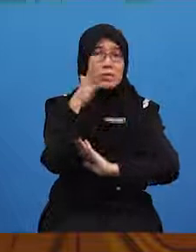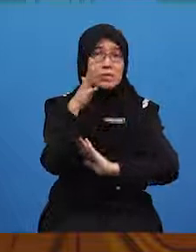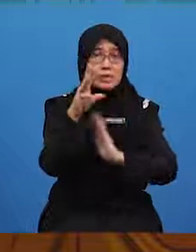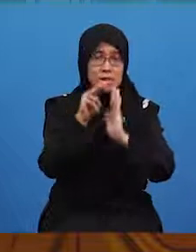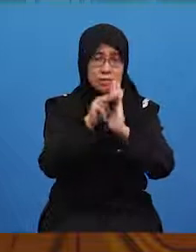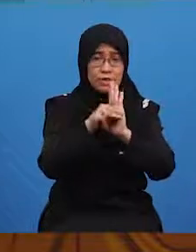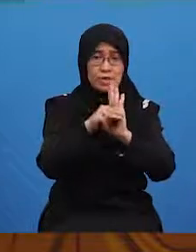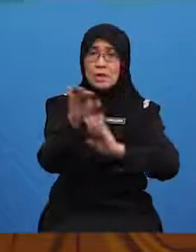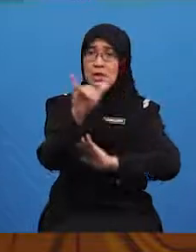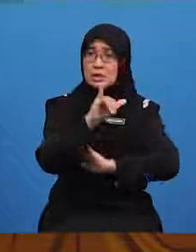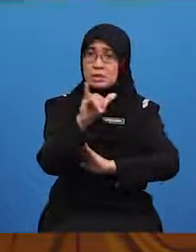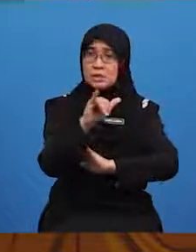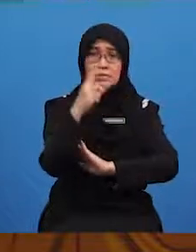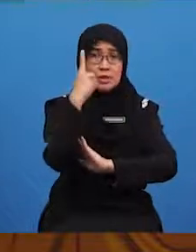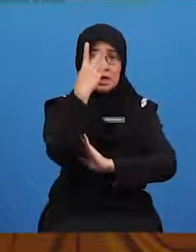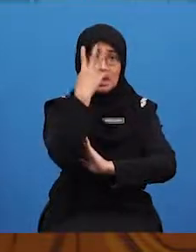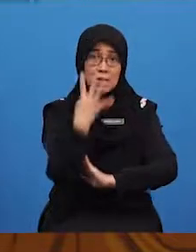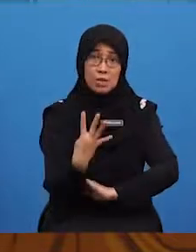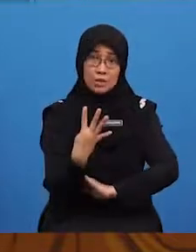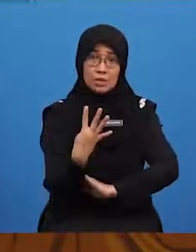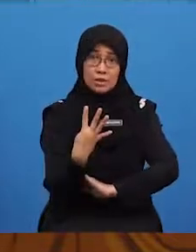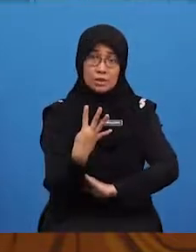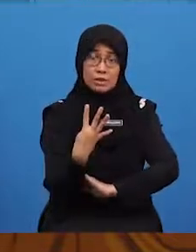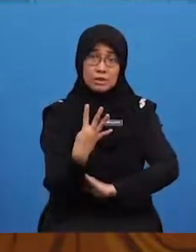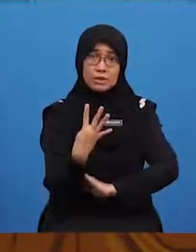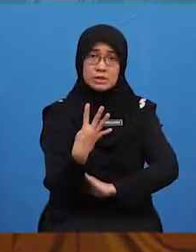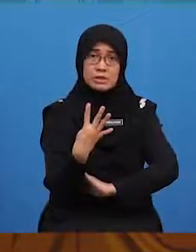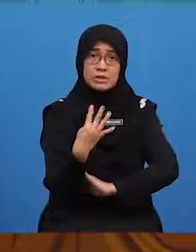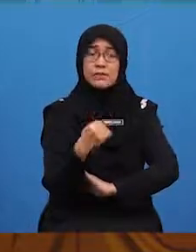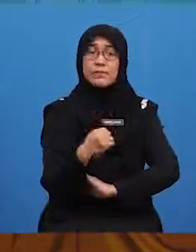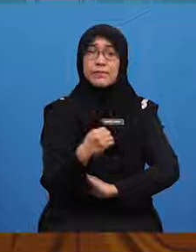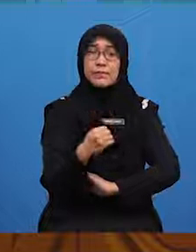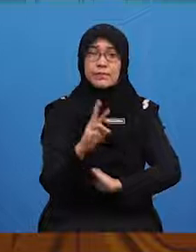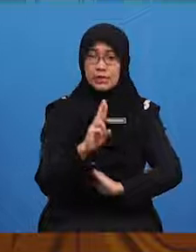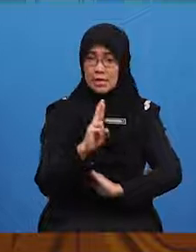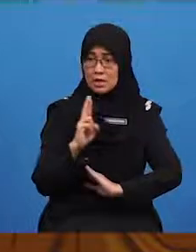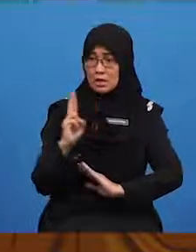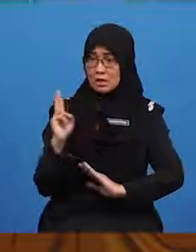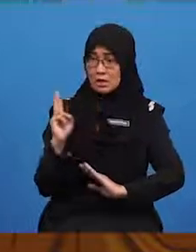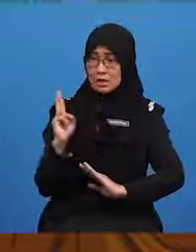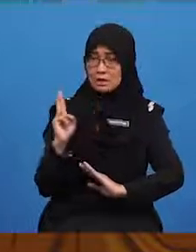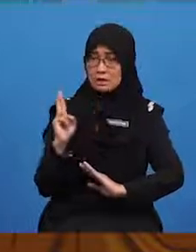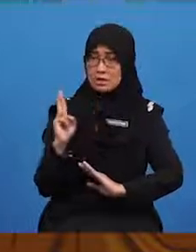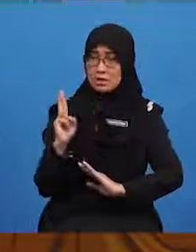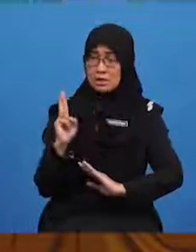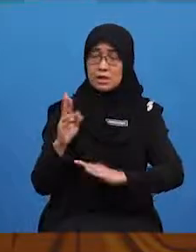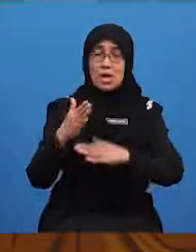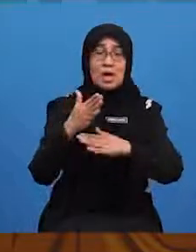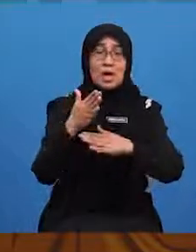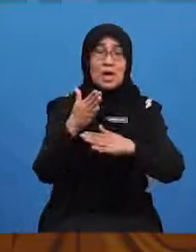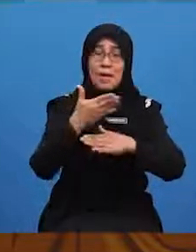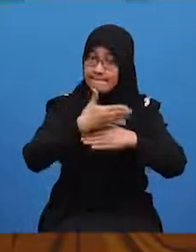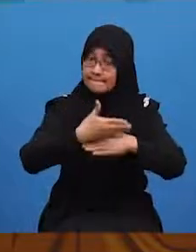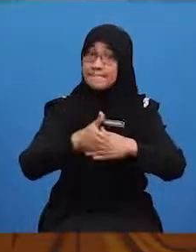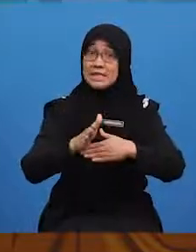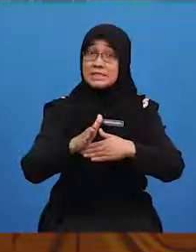15 minutes. 15 minutes is also called a quarter, and on the right